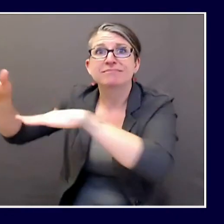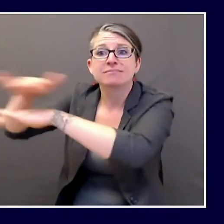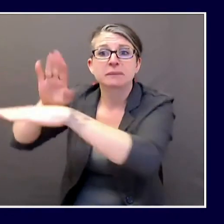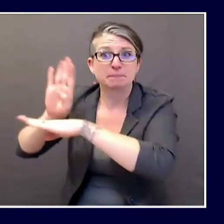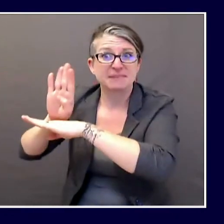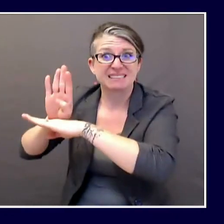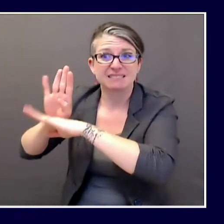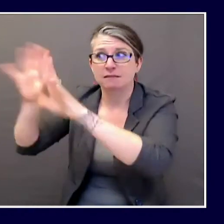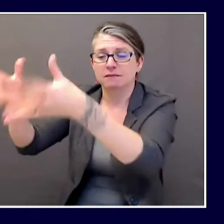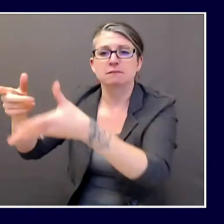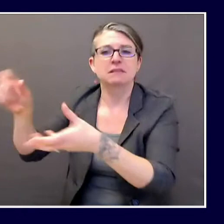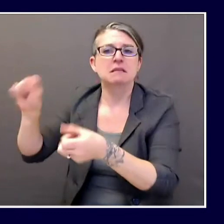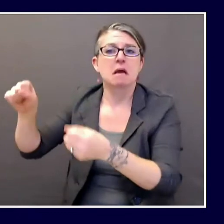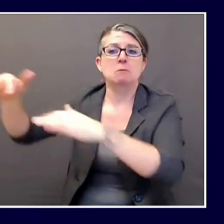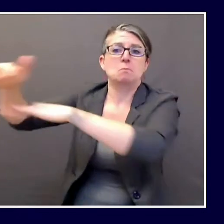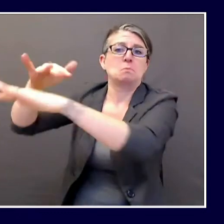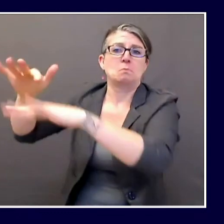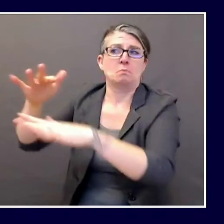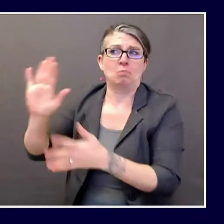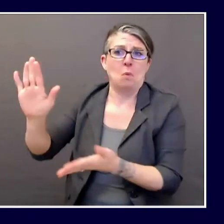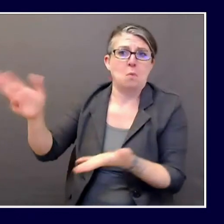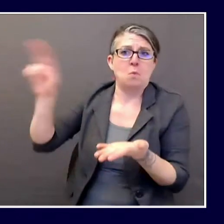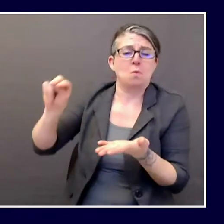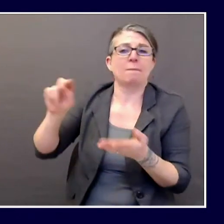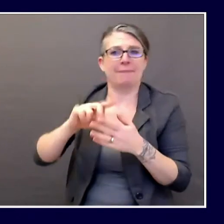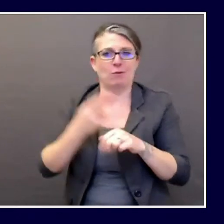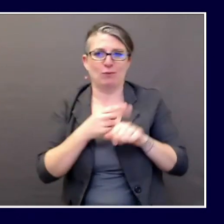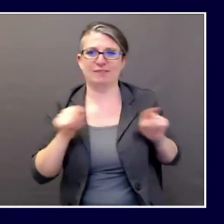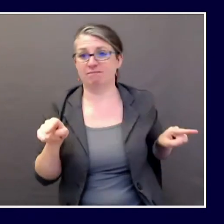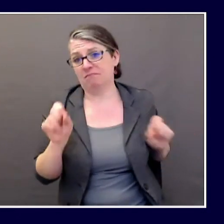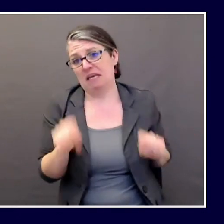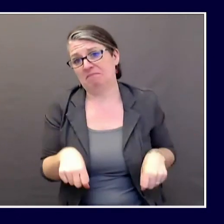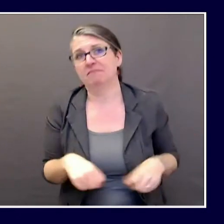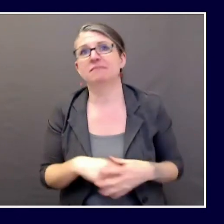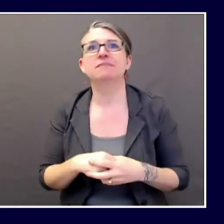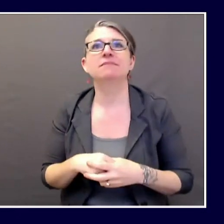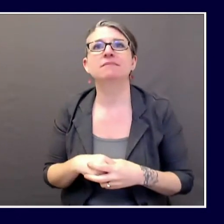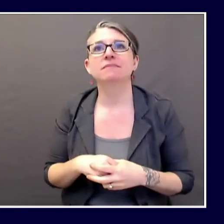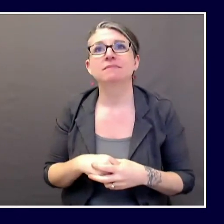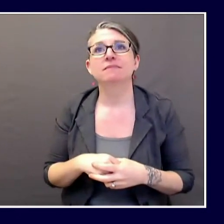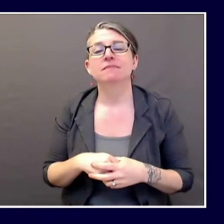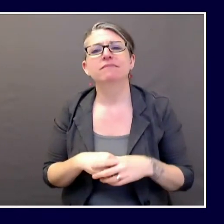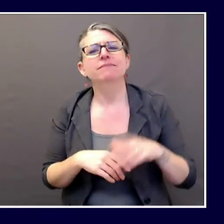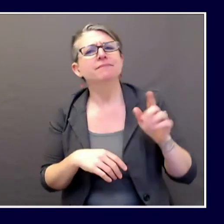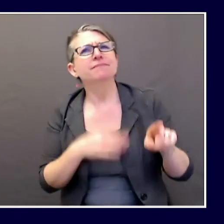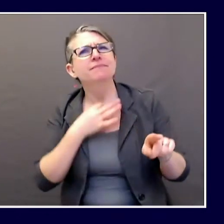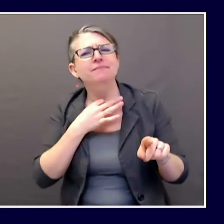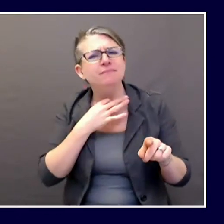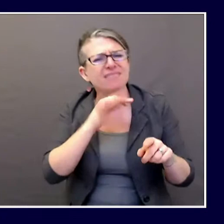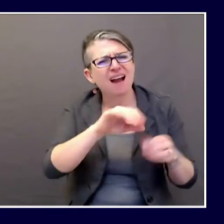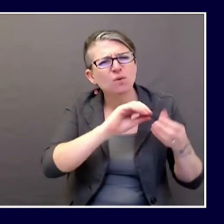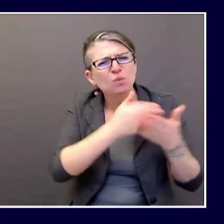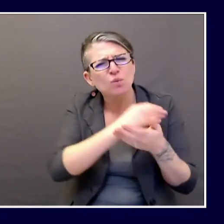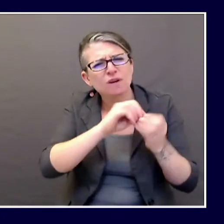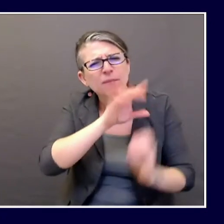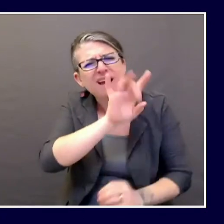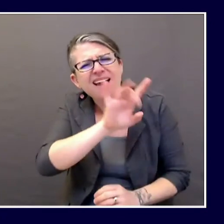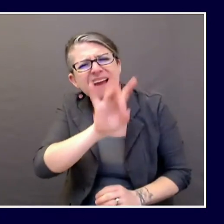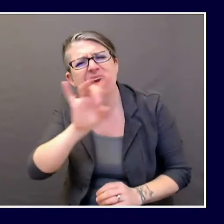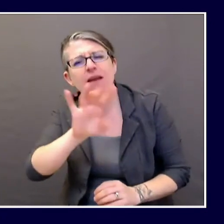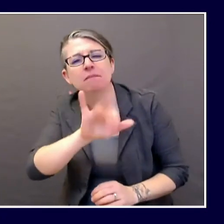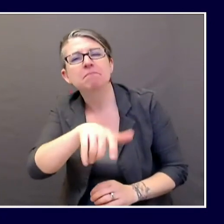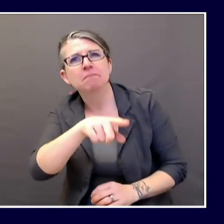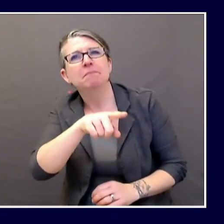Now, how long has this 188 number been active? Well, we launched it sort of in a beta mode to make sure that